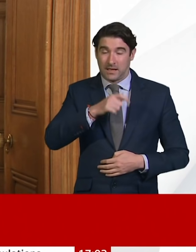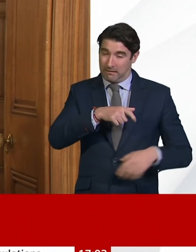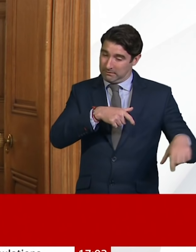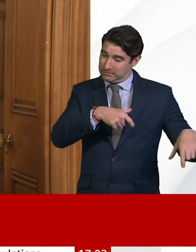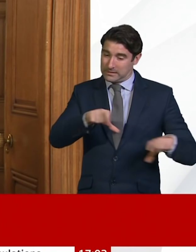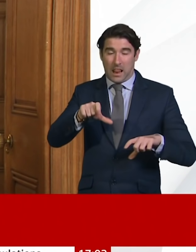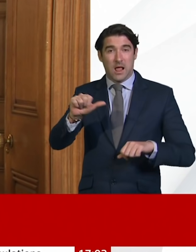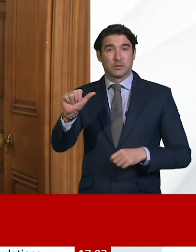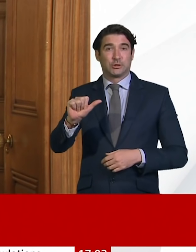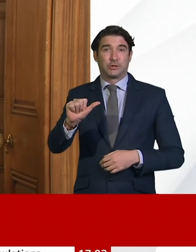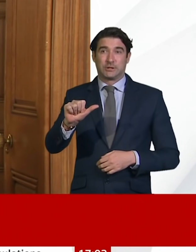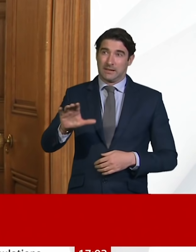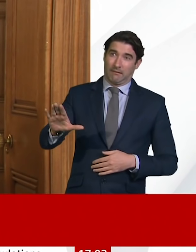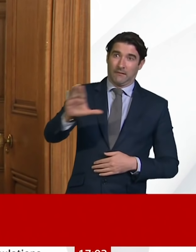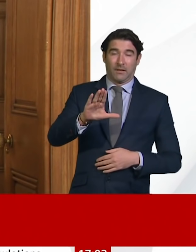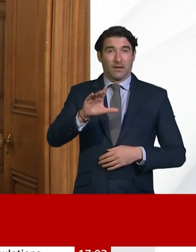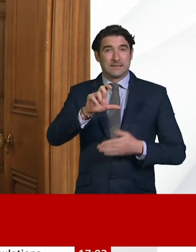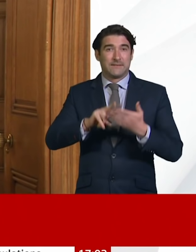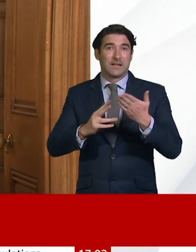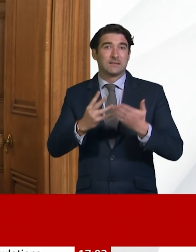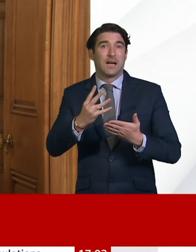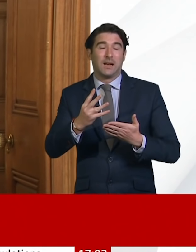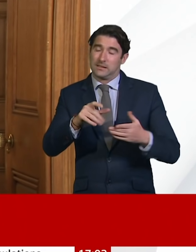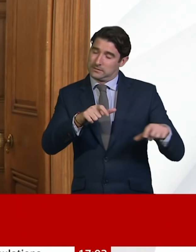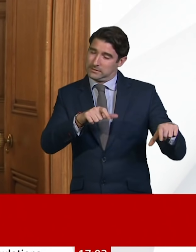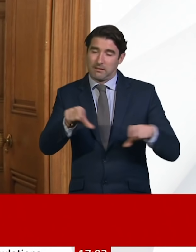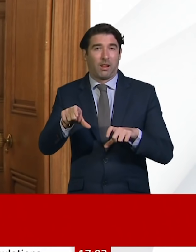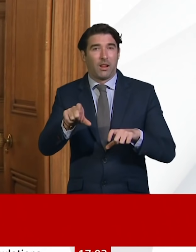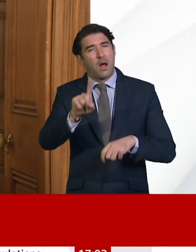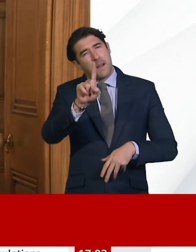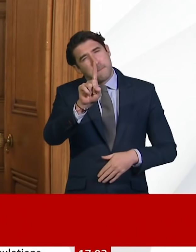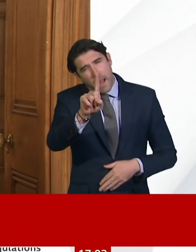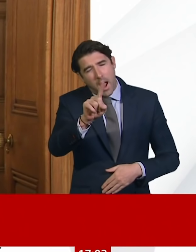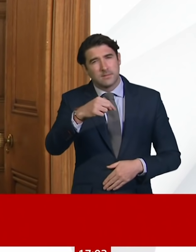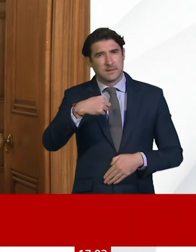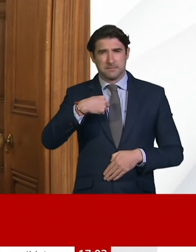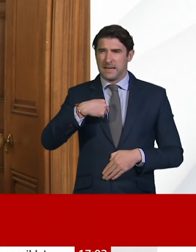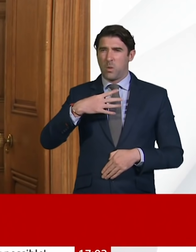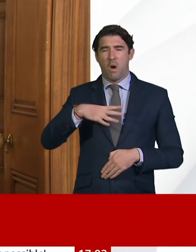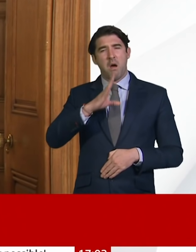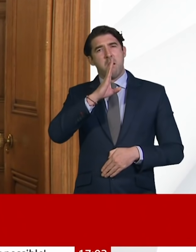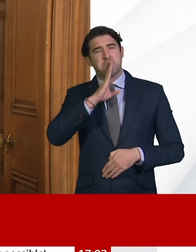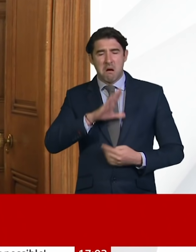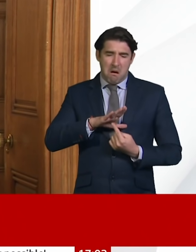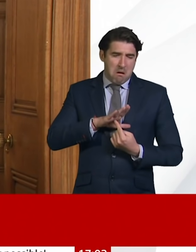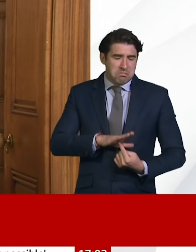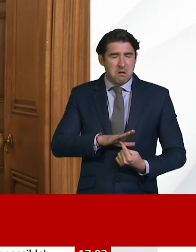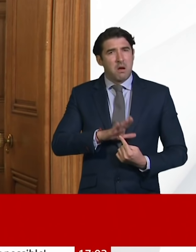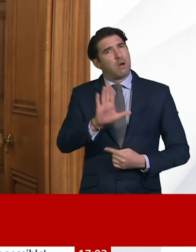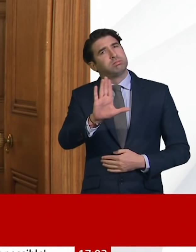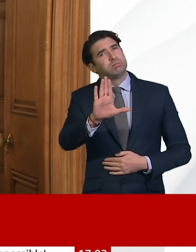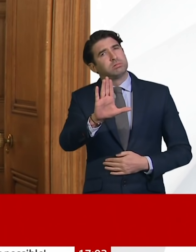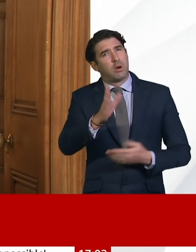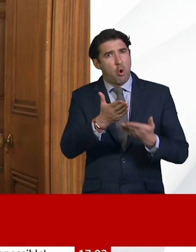prepared than we were in March. We're on track to hit our target of being able to conduct 500,000 tests a day by the